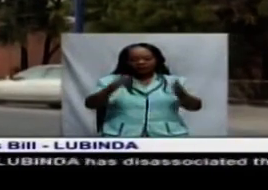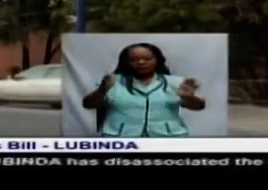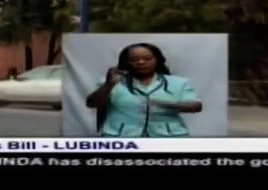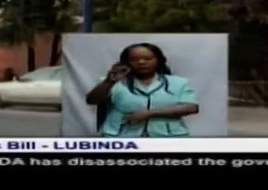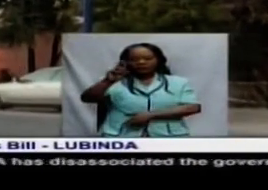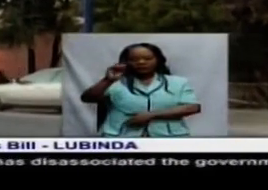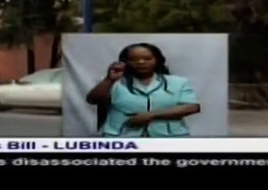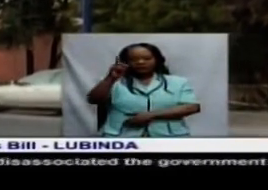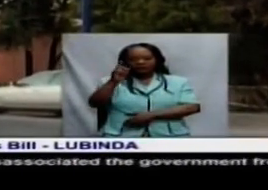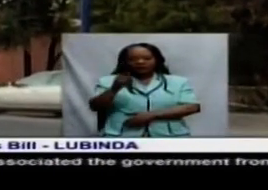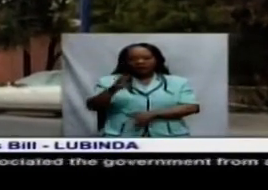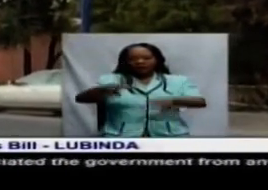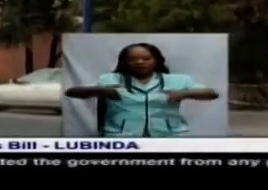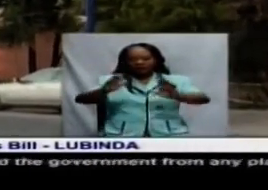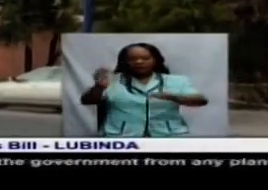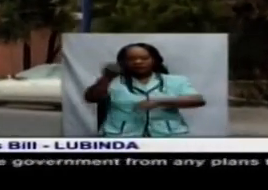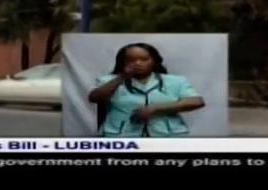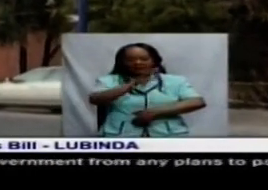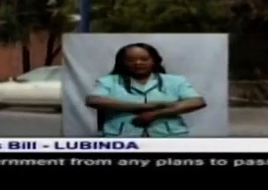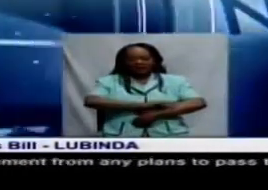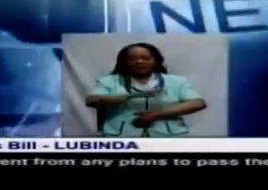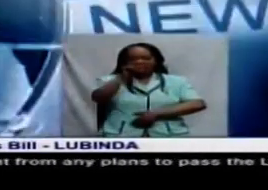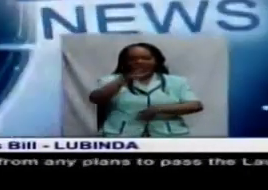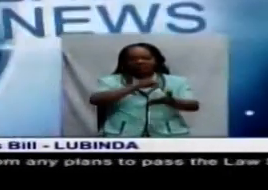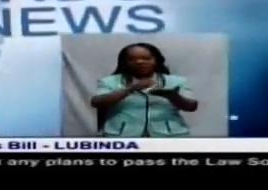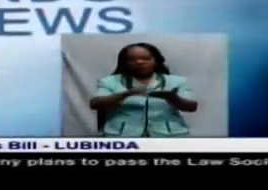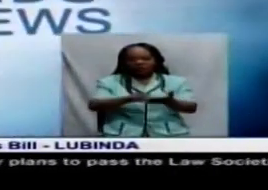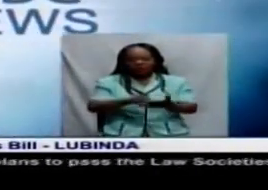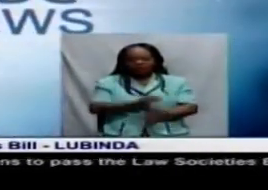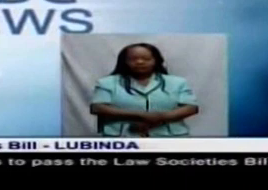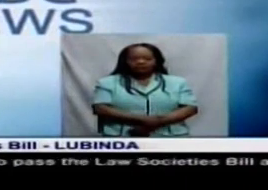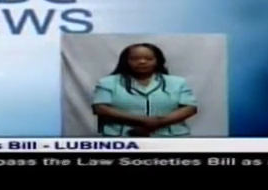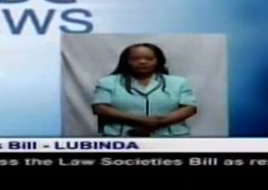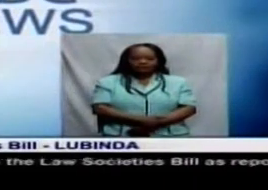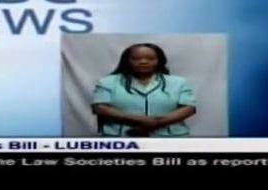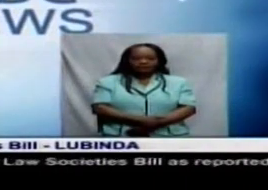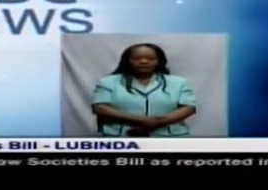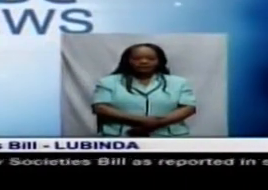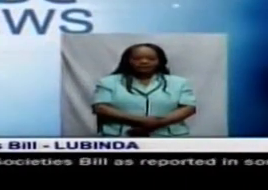was allowed to draw a monthly salary of 1 million kwacha.